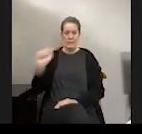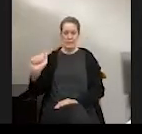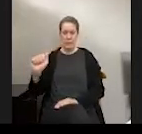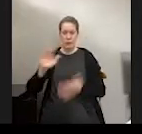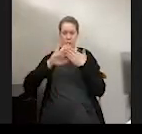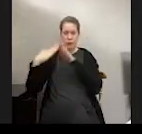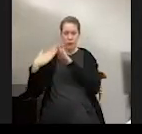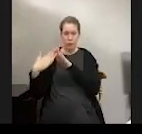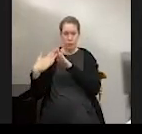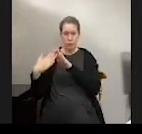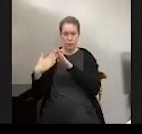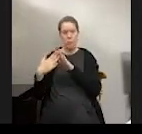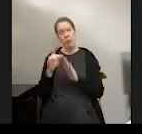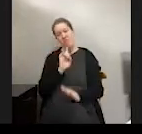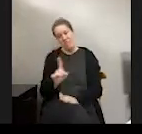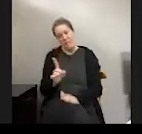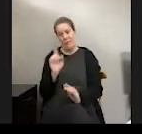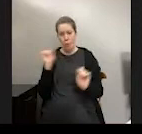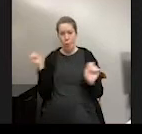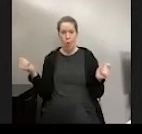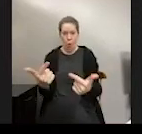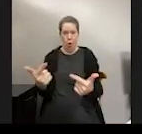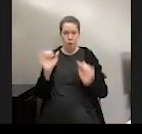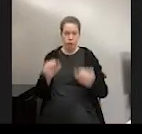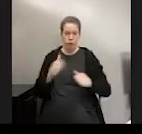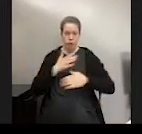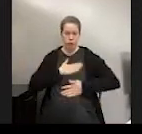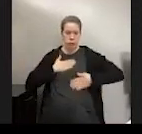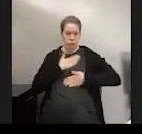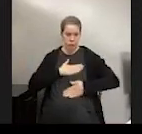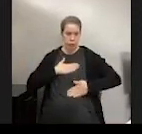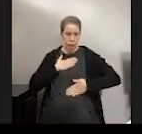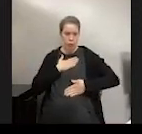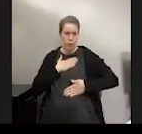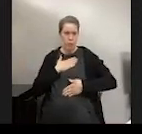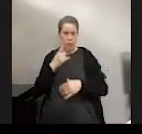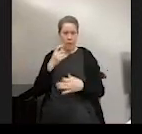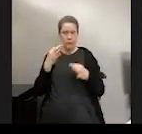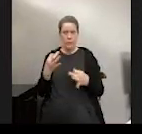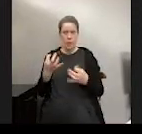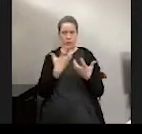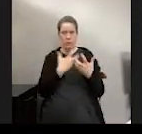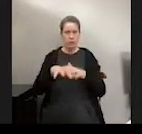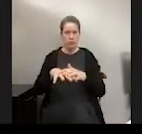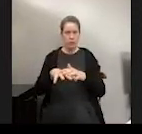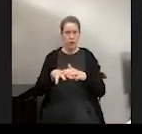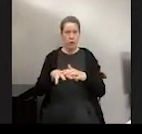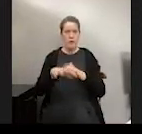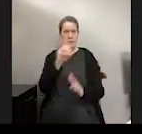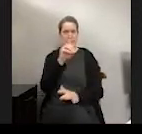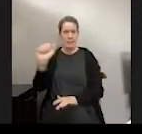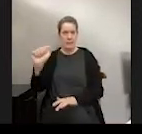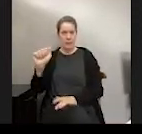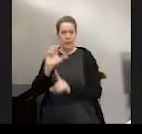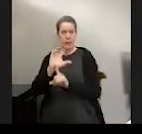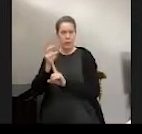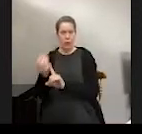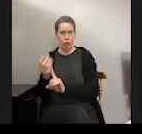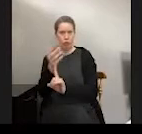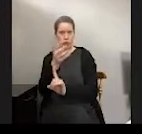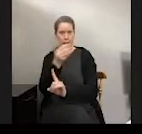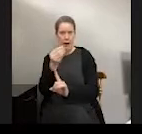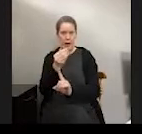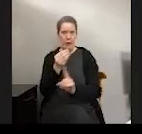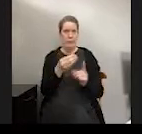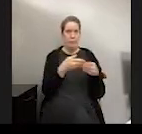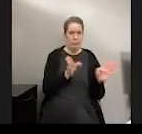I've been really interested also in the vital integration of disability culture. And I think in public art, that's a place that's it's really great